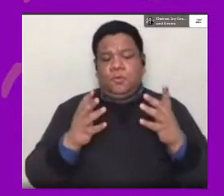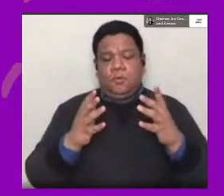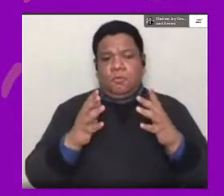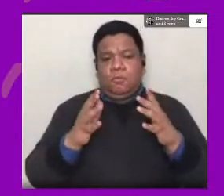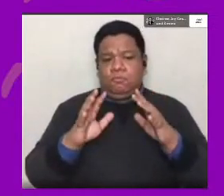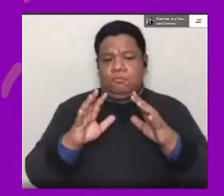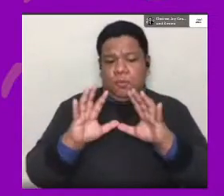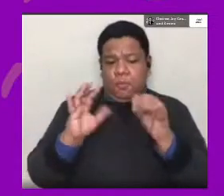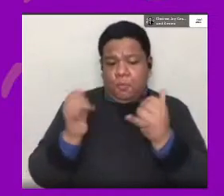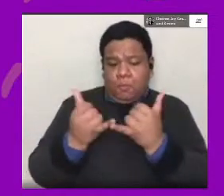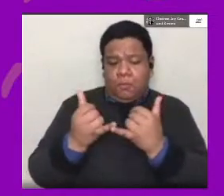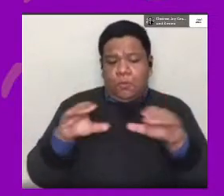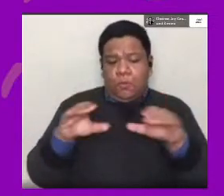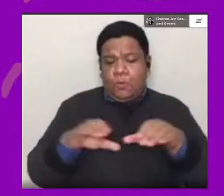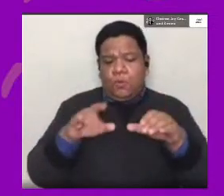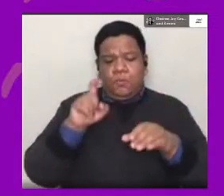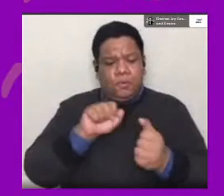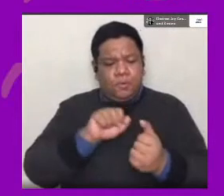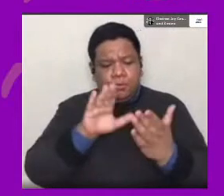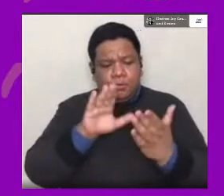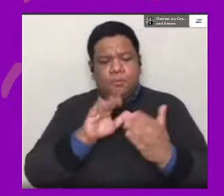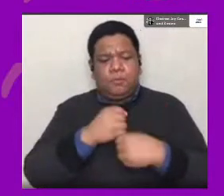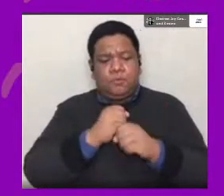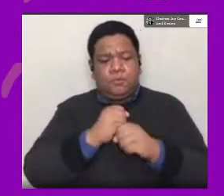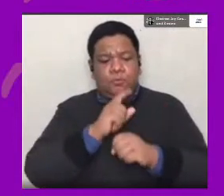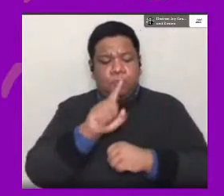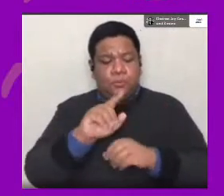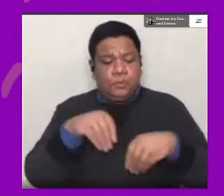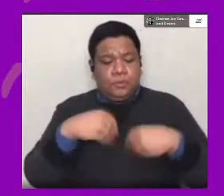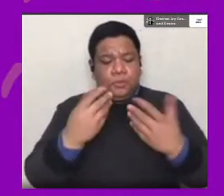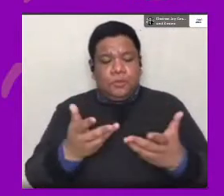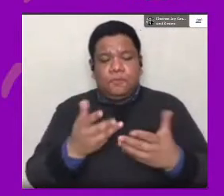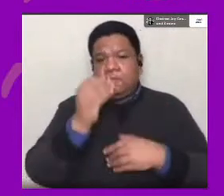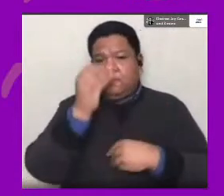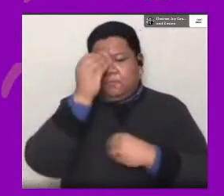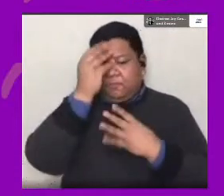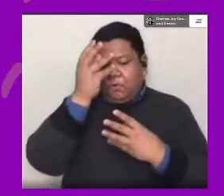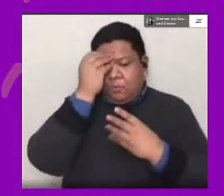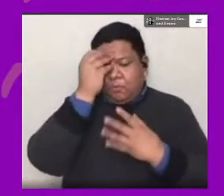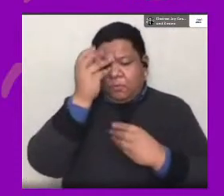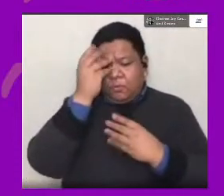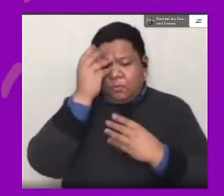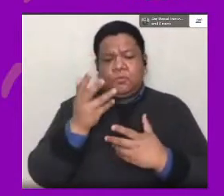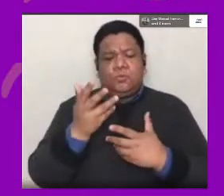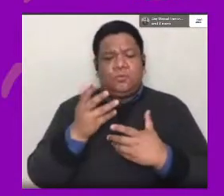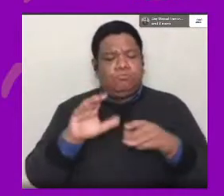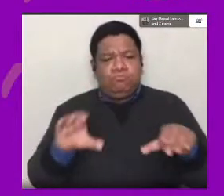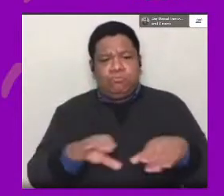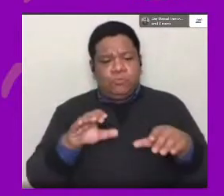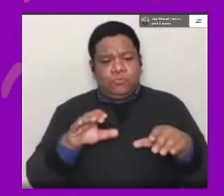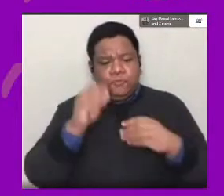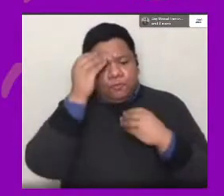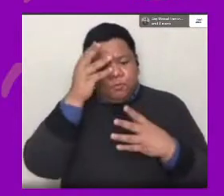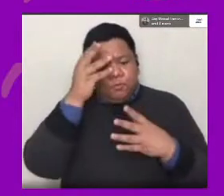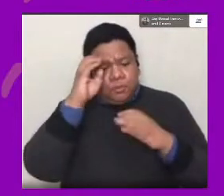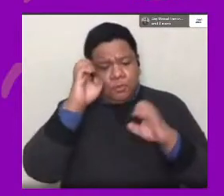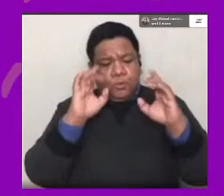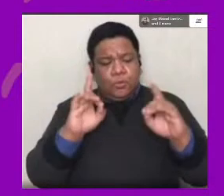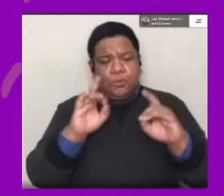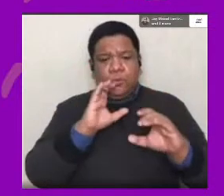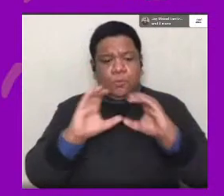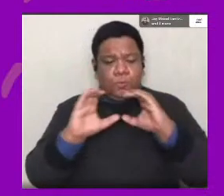They need to make sure to address these things when they're giving out the information and conducting information, education, and